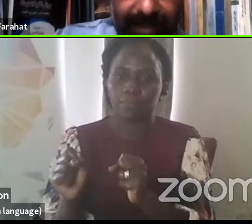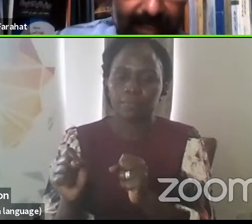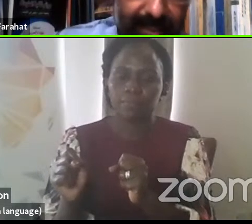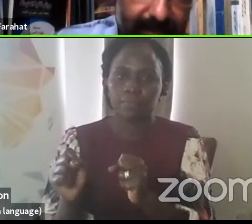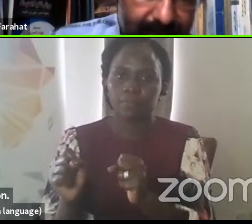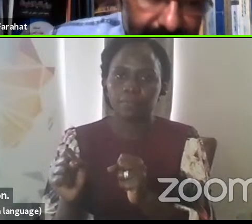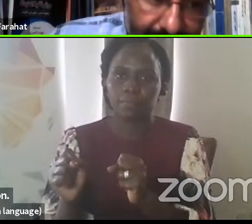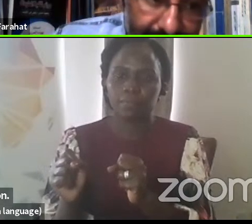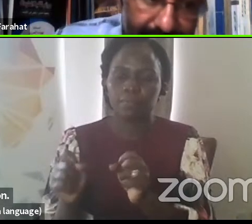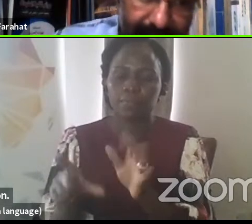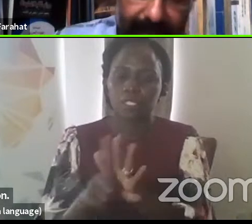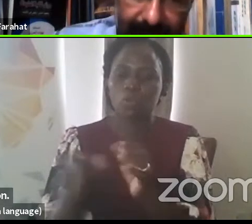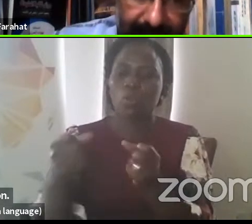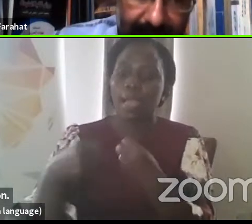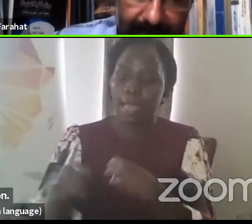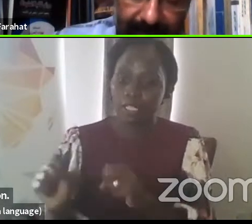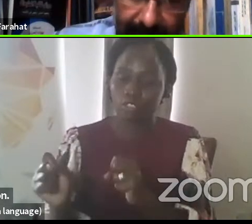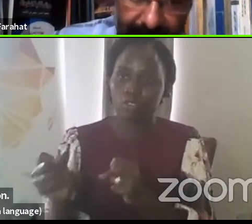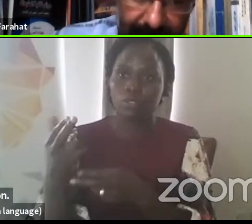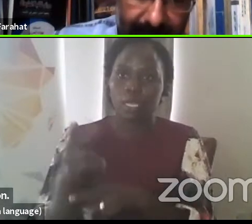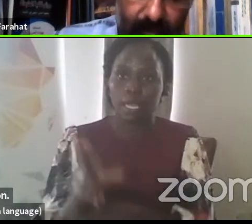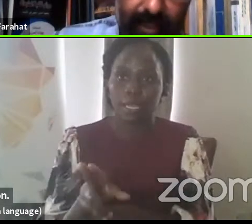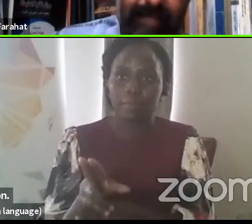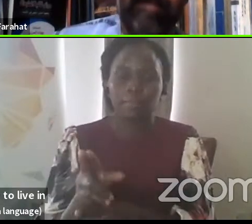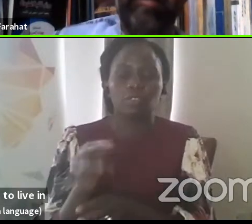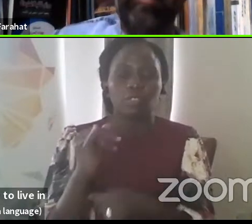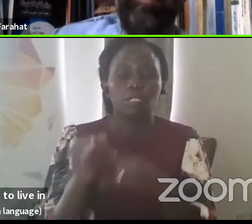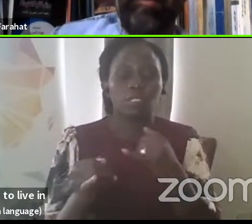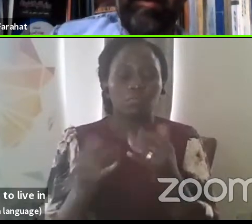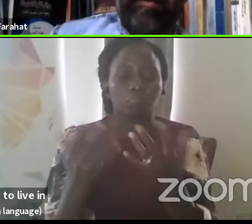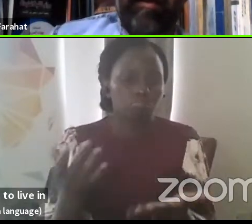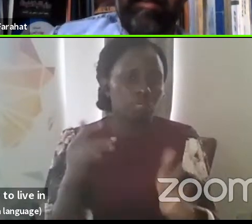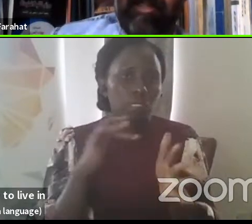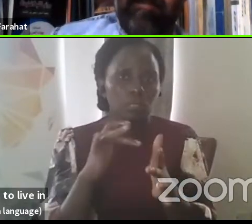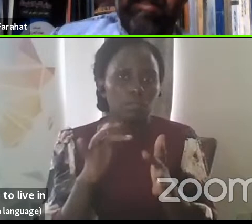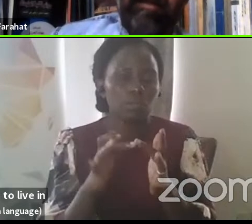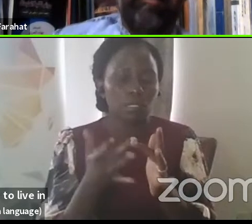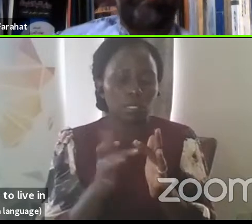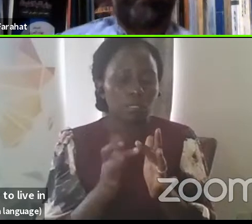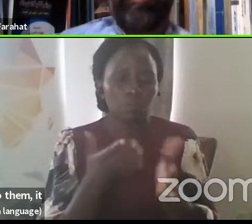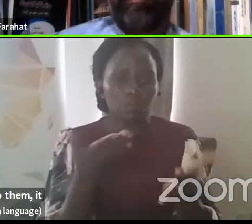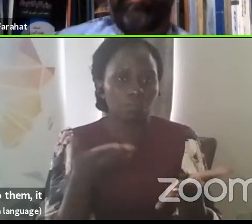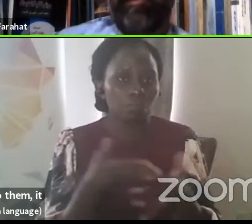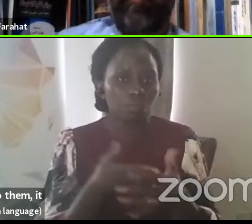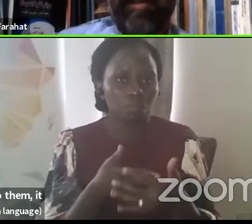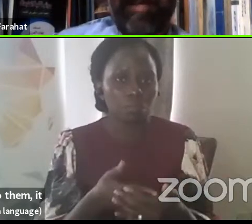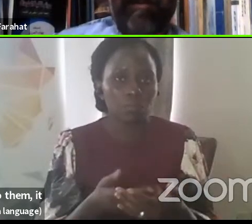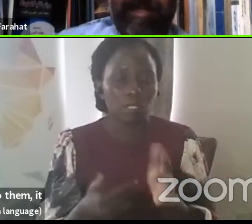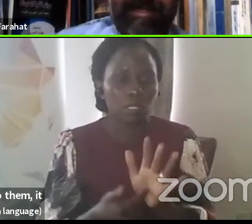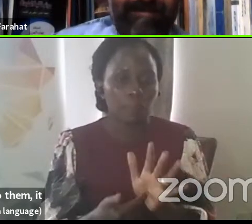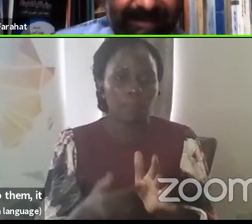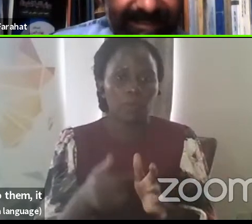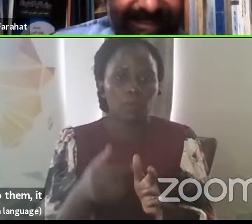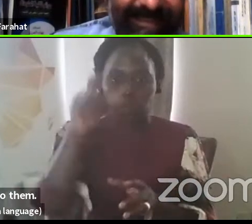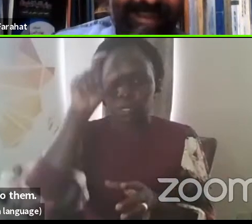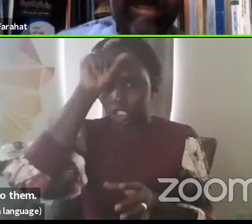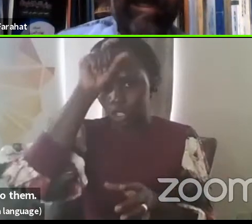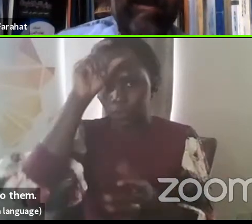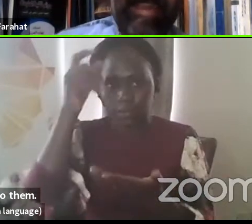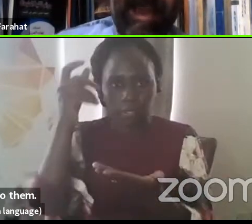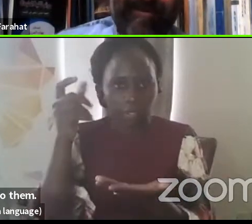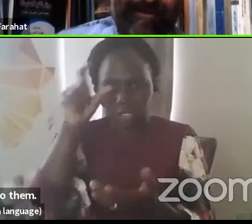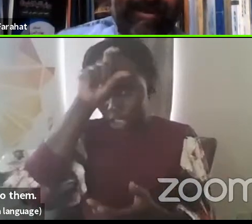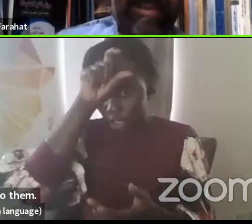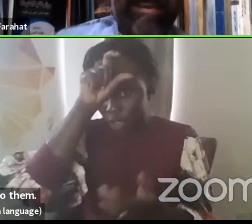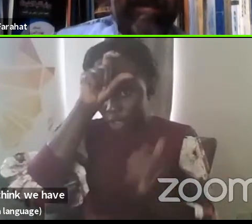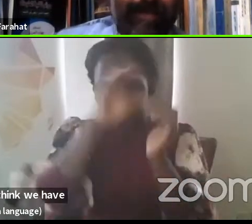for illegal action to cut the internet in Sudan. Egypt. Okay, if we come to Egypt, I think